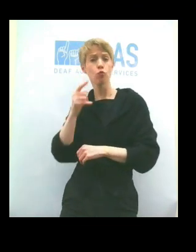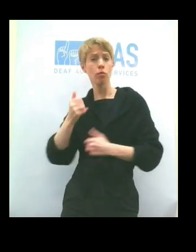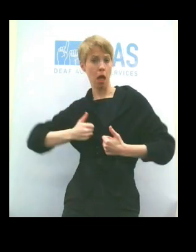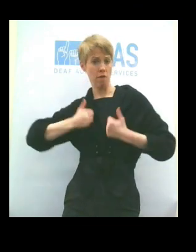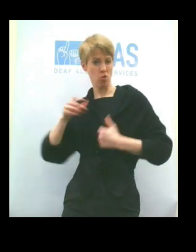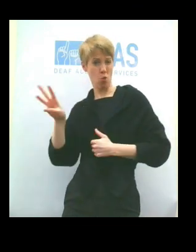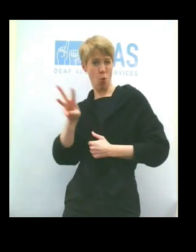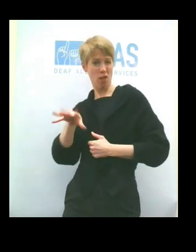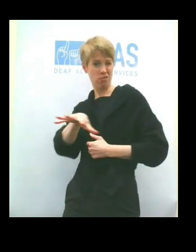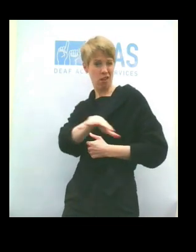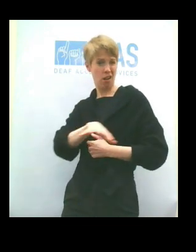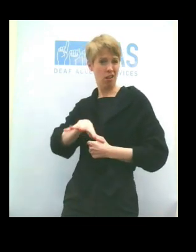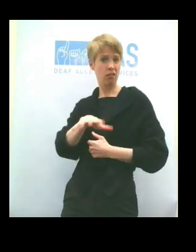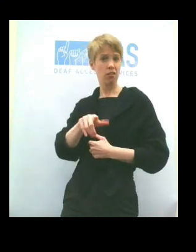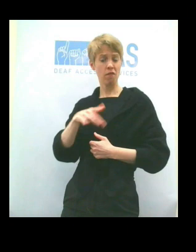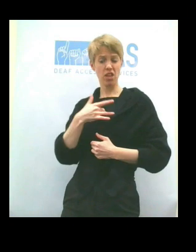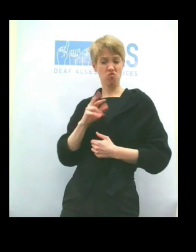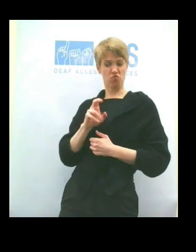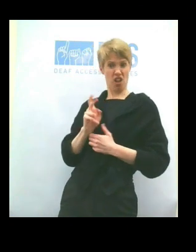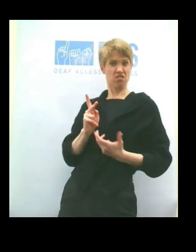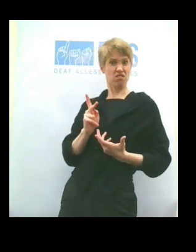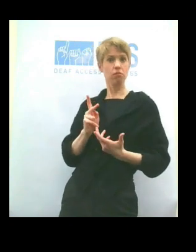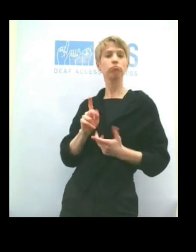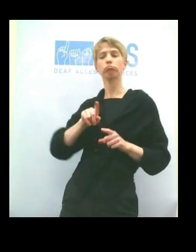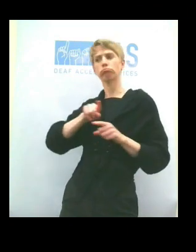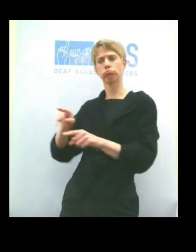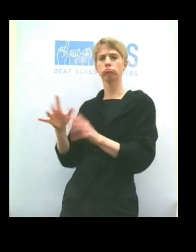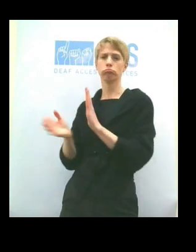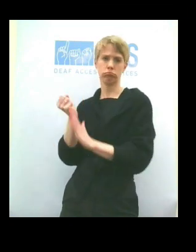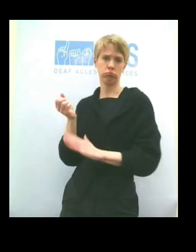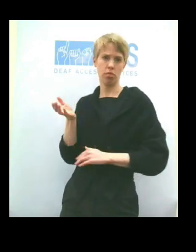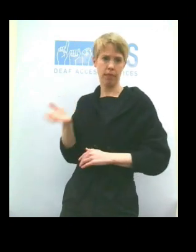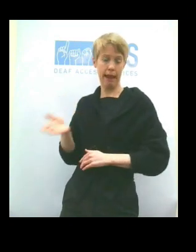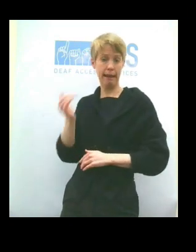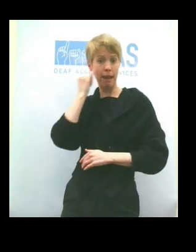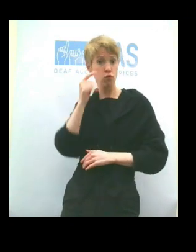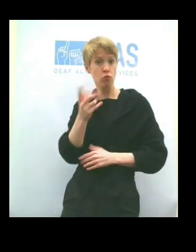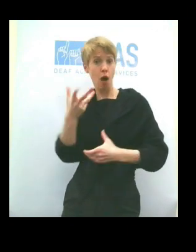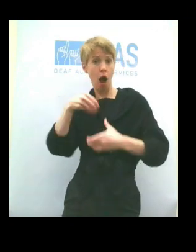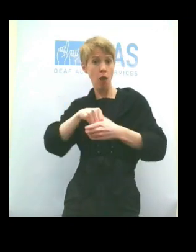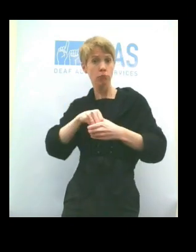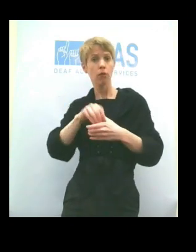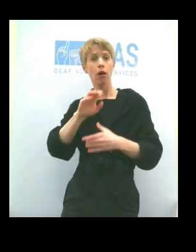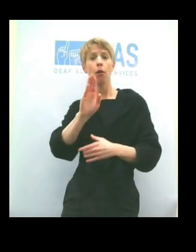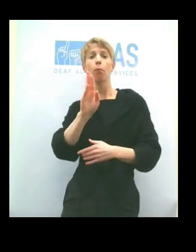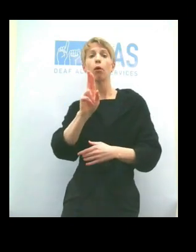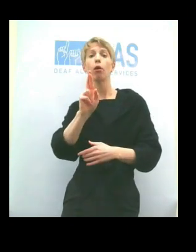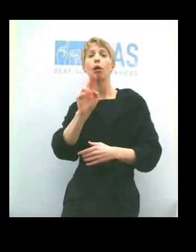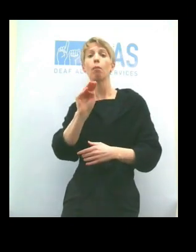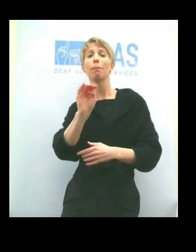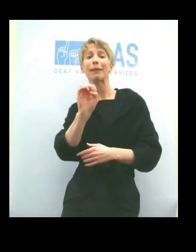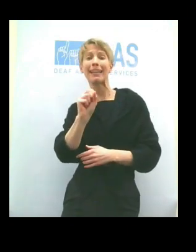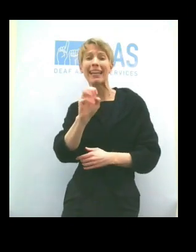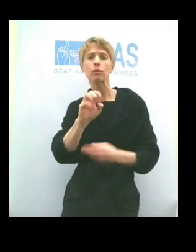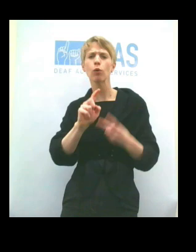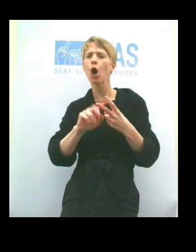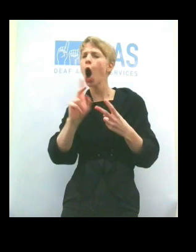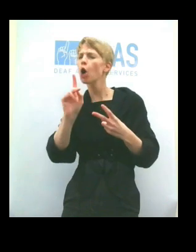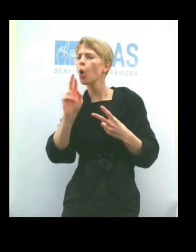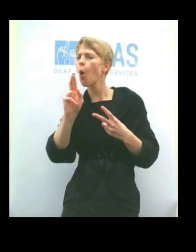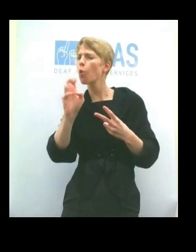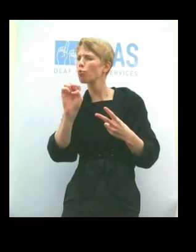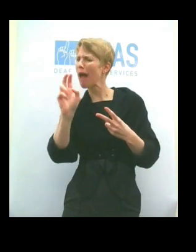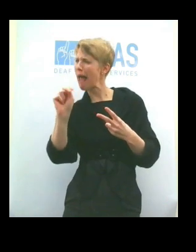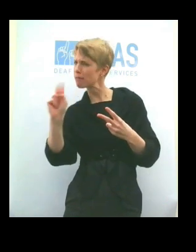to utilize that. And if you are in the Burmese, the Karen community, we are worried about what appears to be